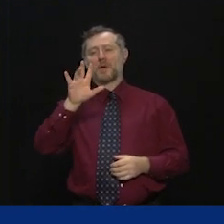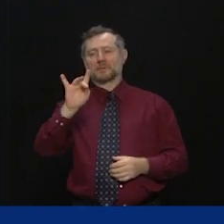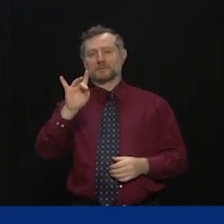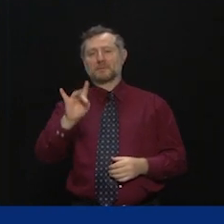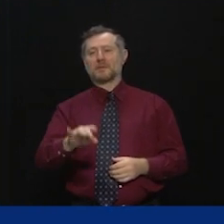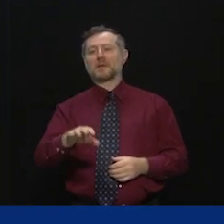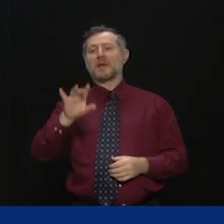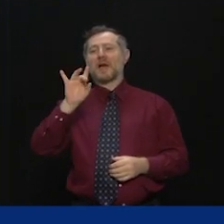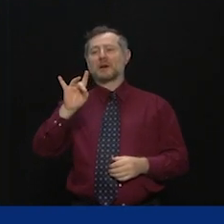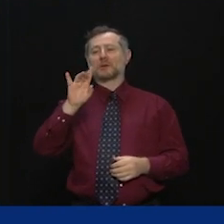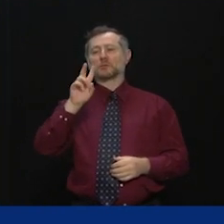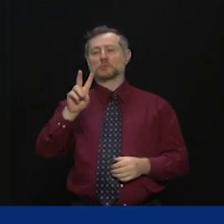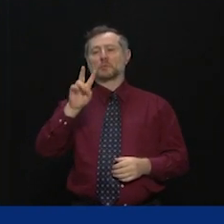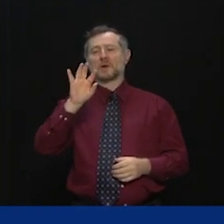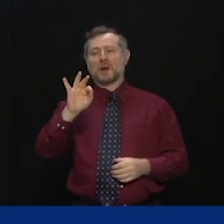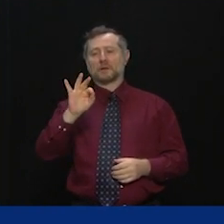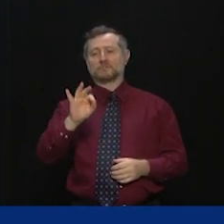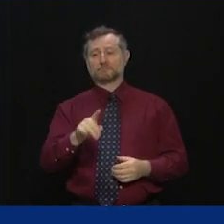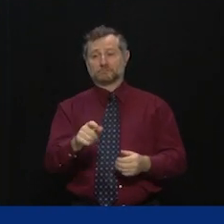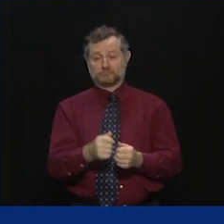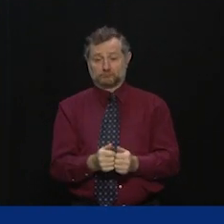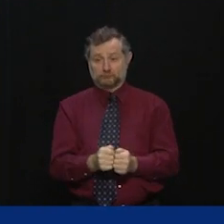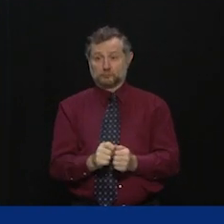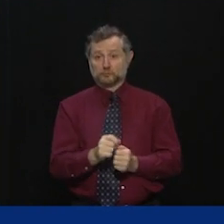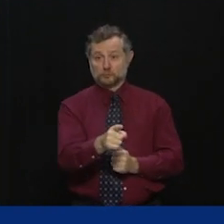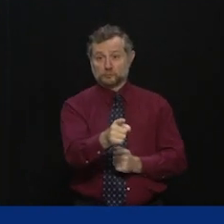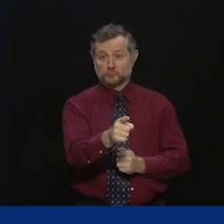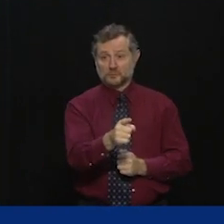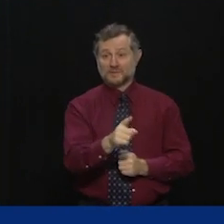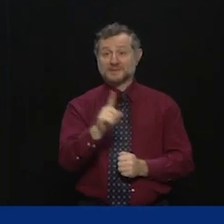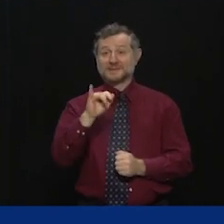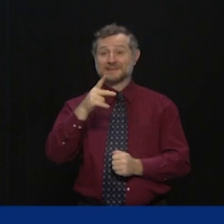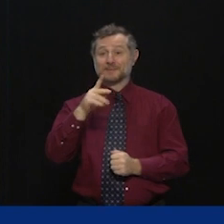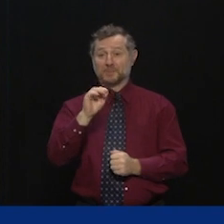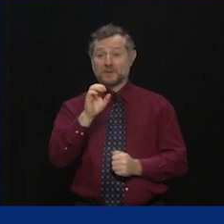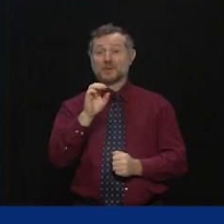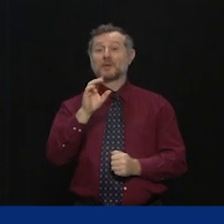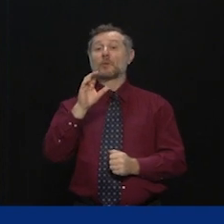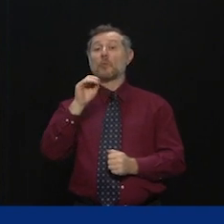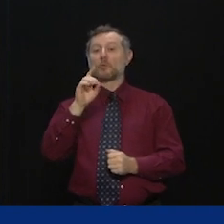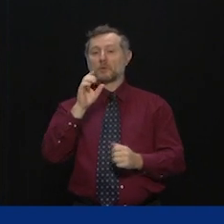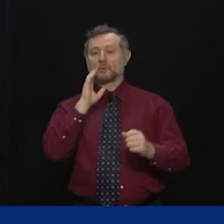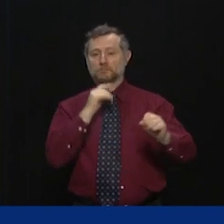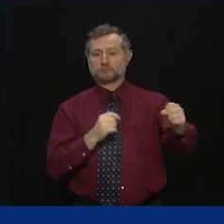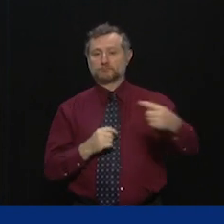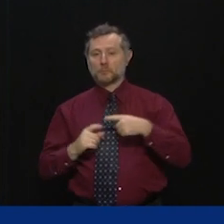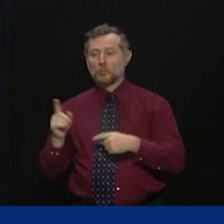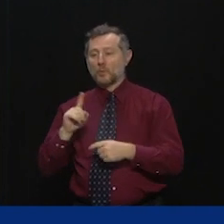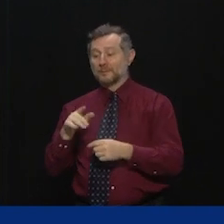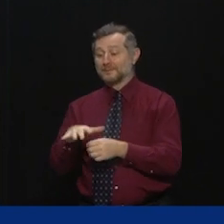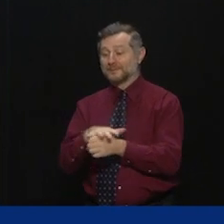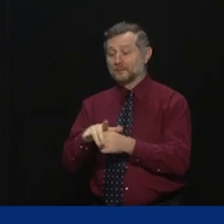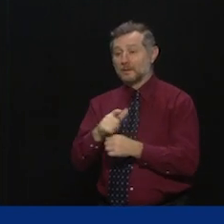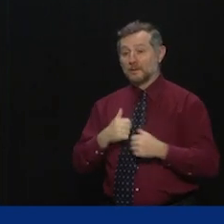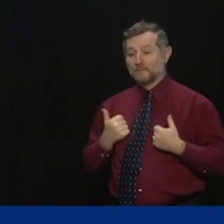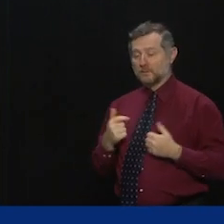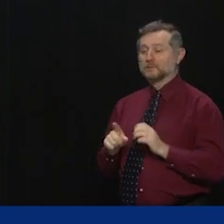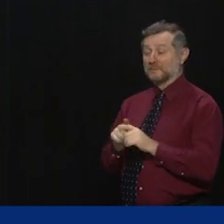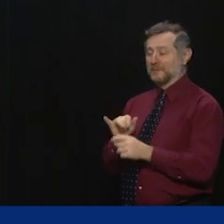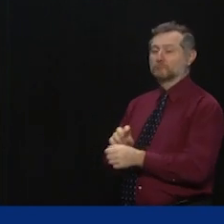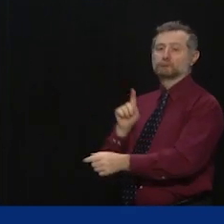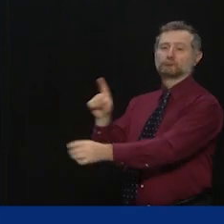438-829. Text that, and we'll show you one of the locations right near you. But also just consult with your healthcare providers as